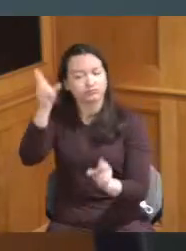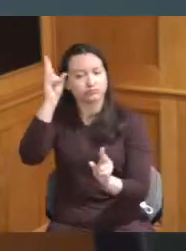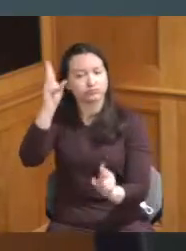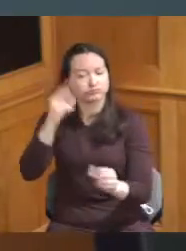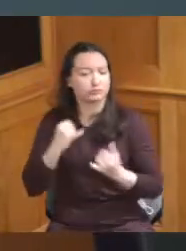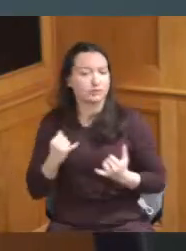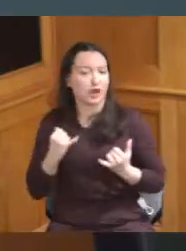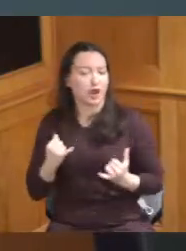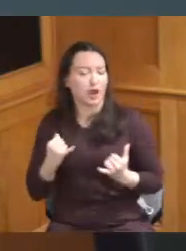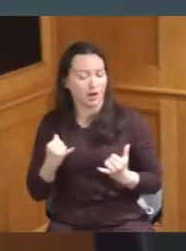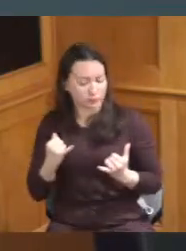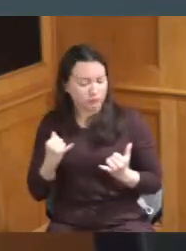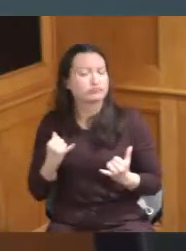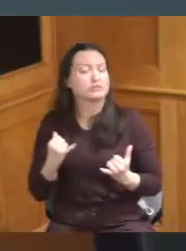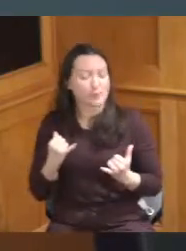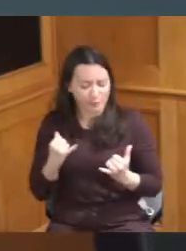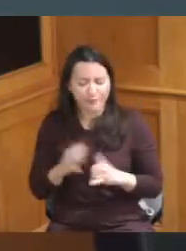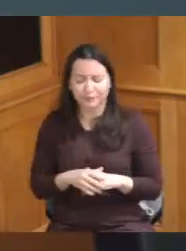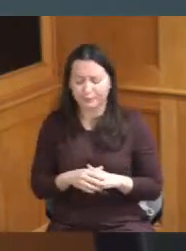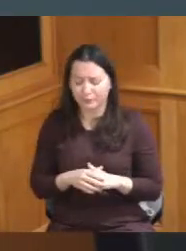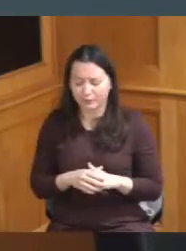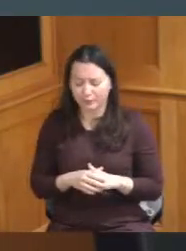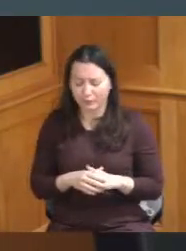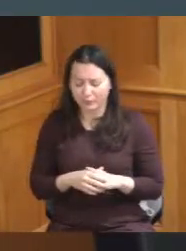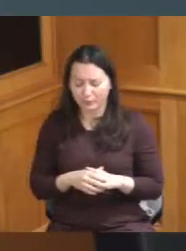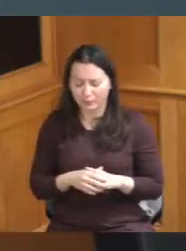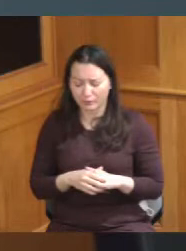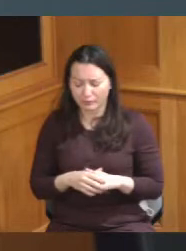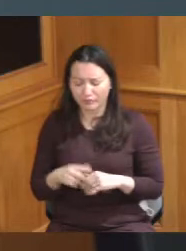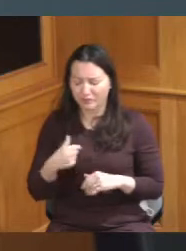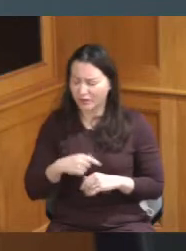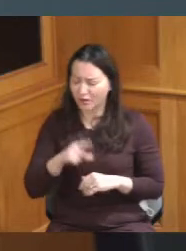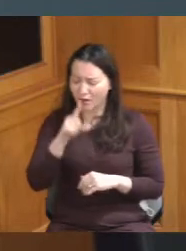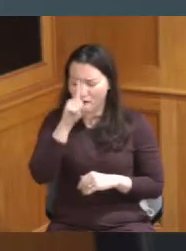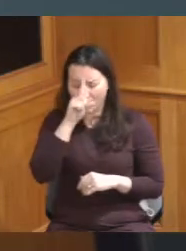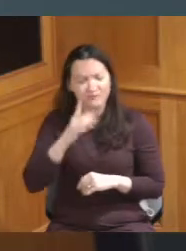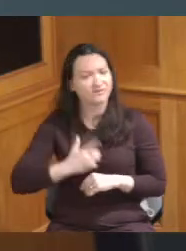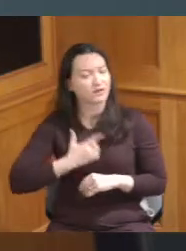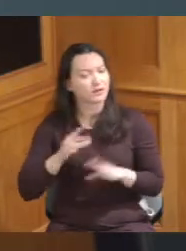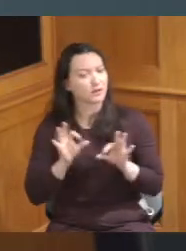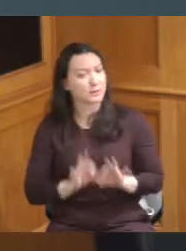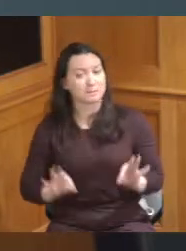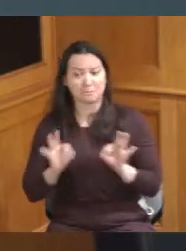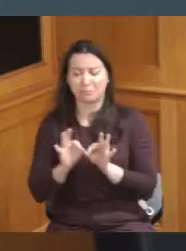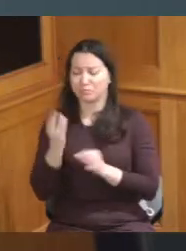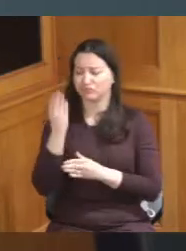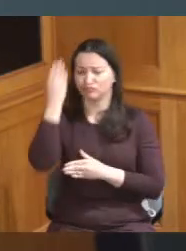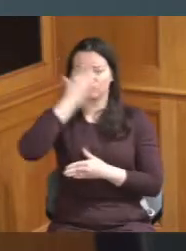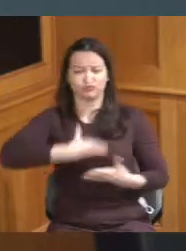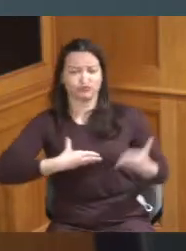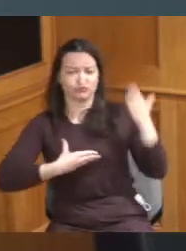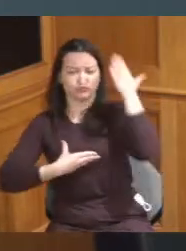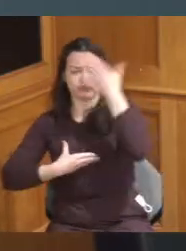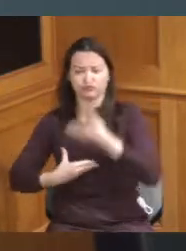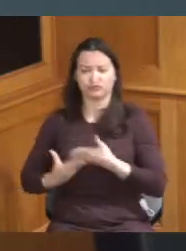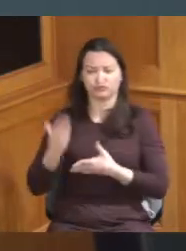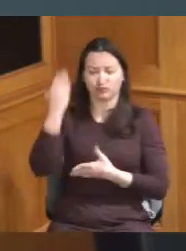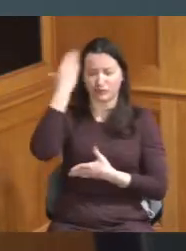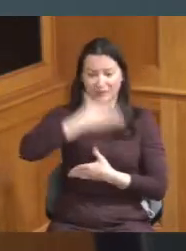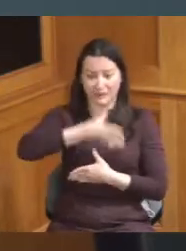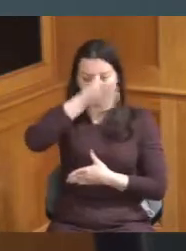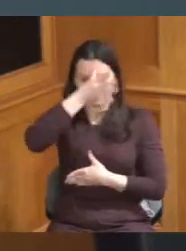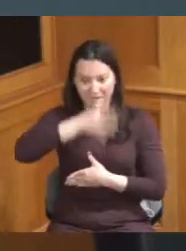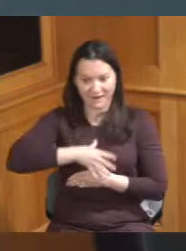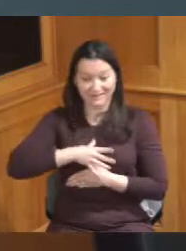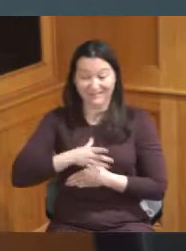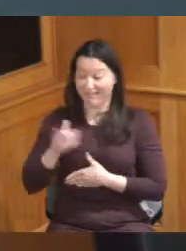today. We wanted to honor him today. And I thought it was important because you don't see men, if they have that like